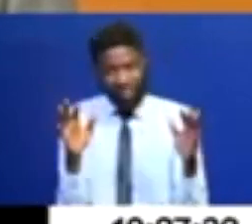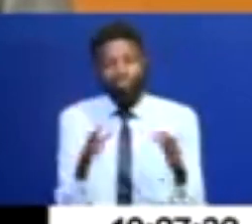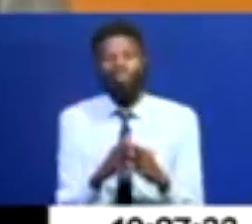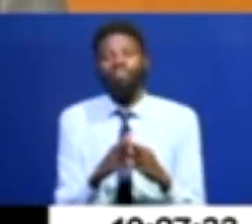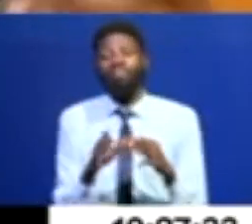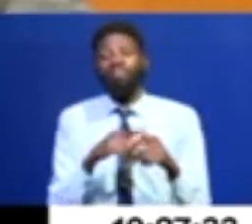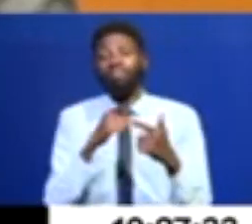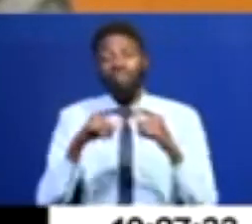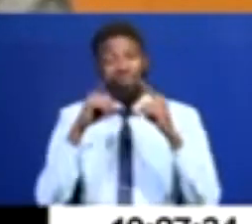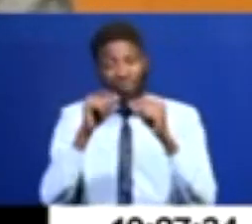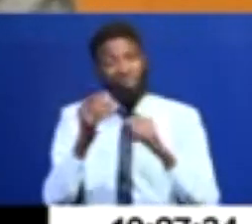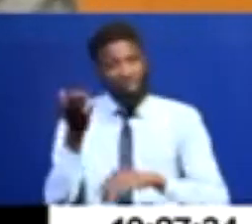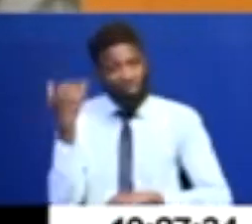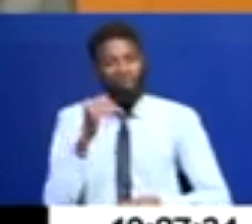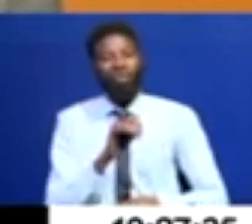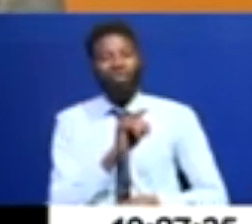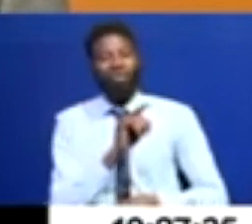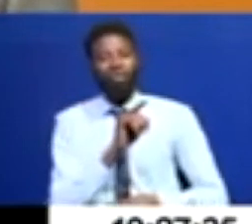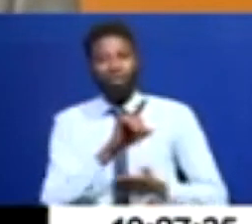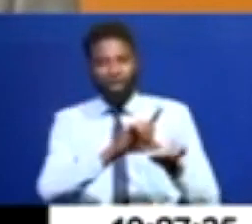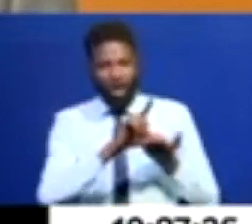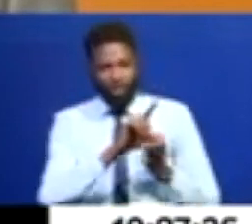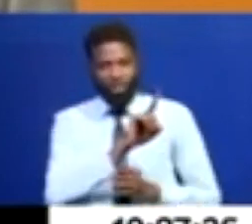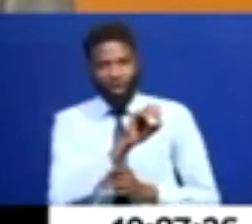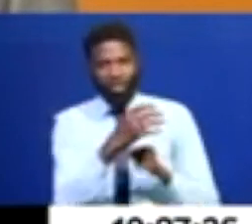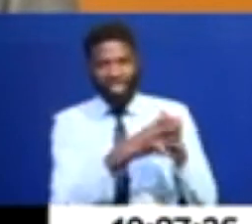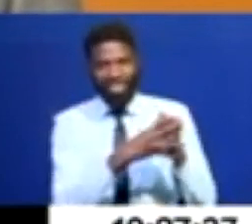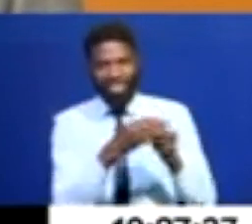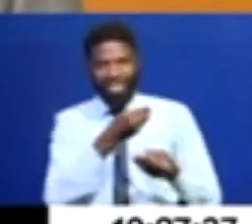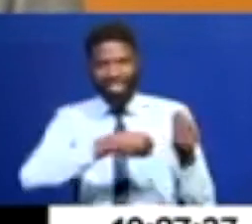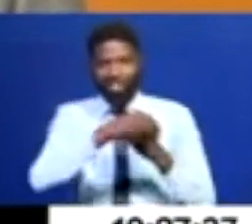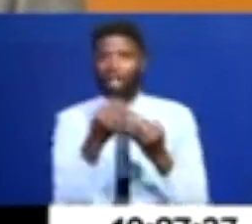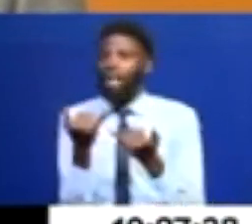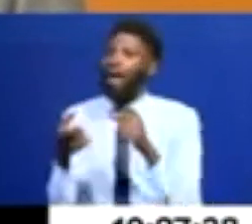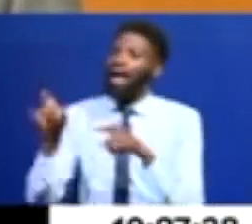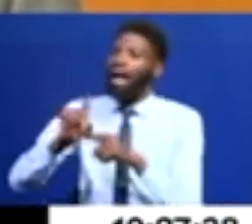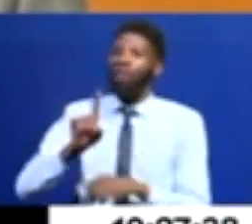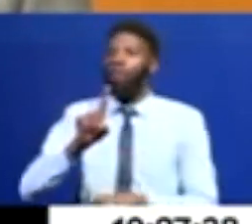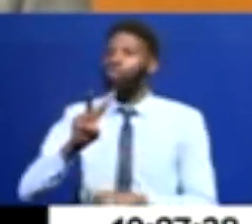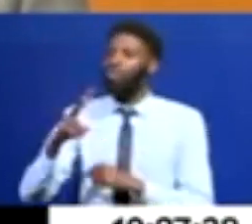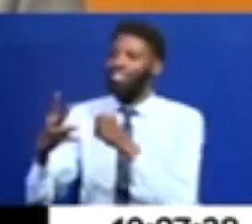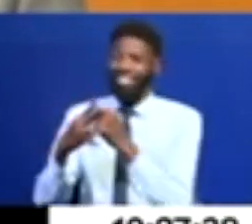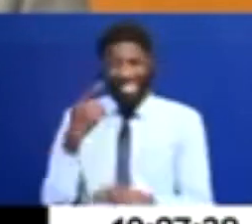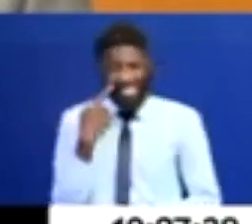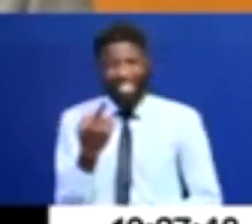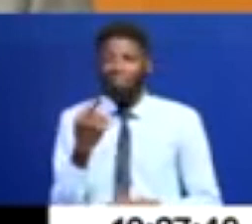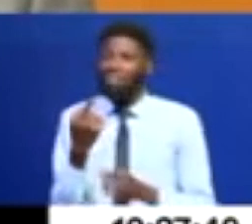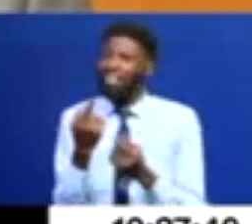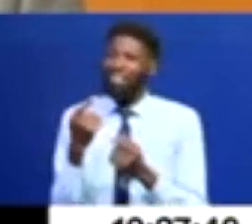that the exchange rate was 109 when you borrowed, and now it is at 129. You can imagine what we are saying. So we are